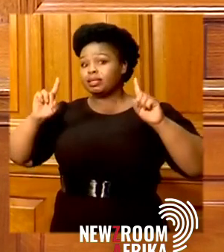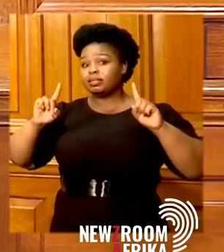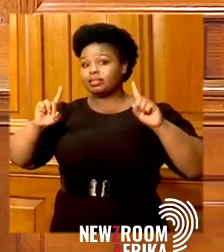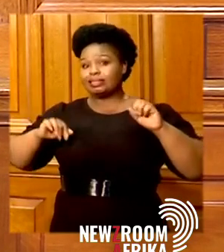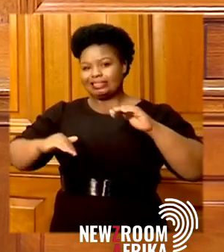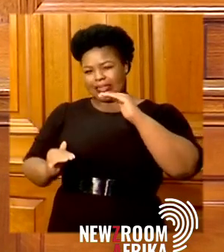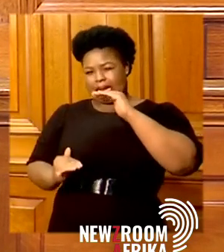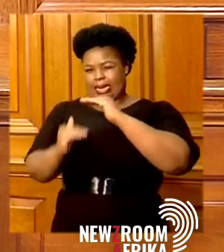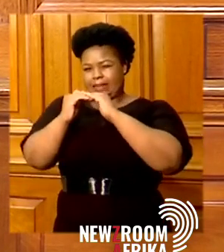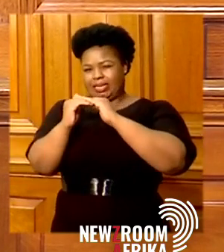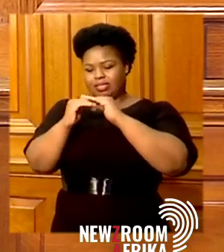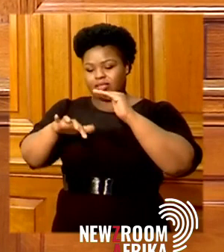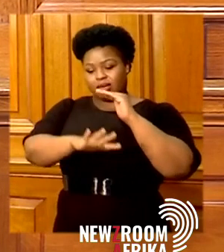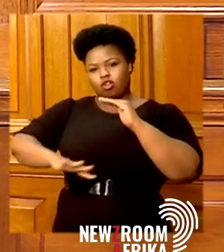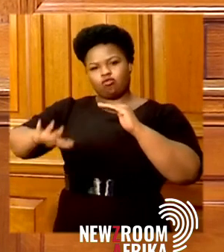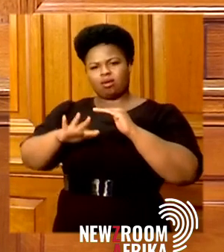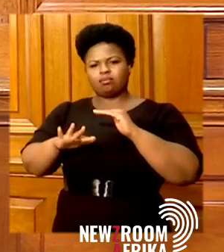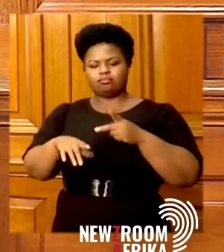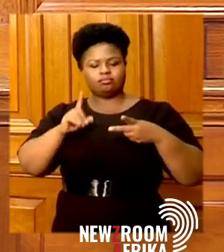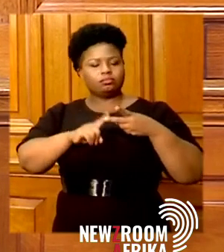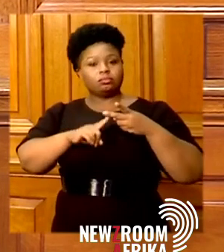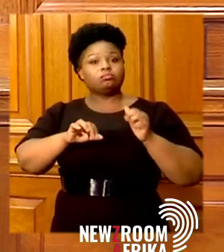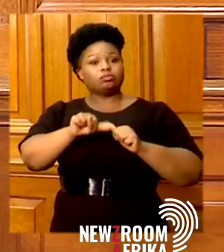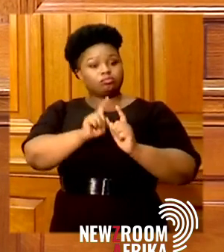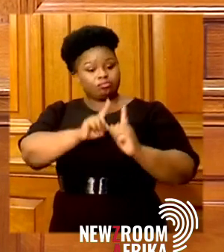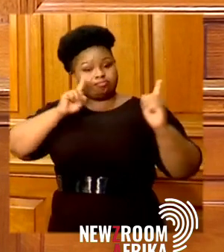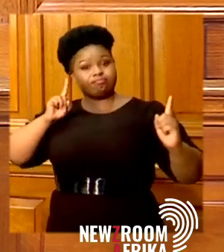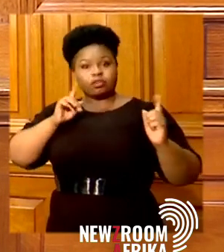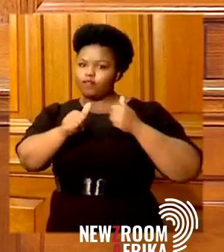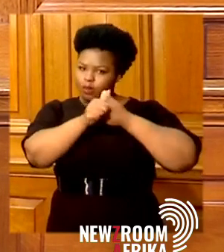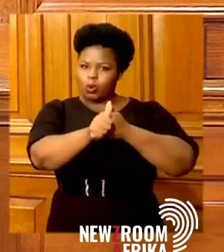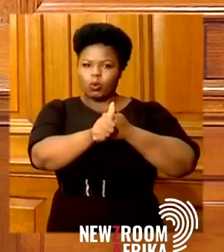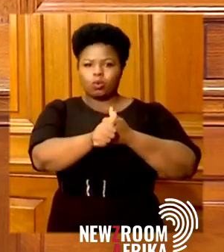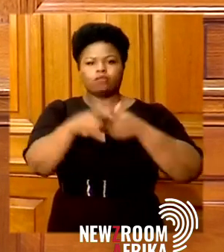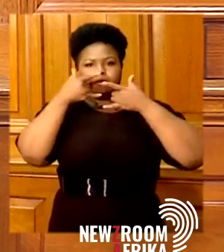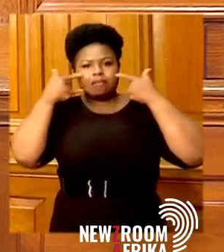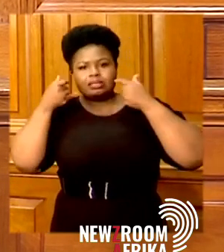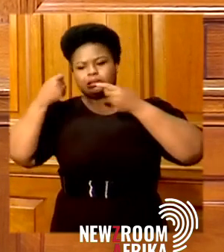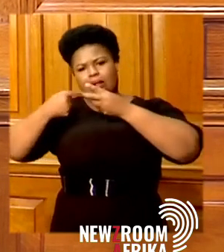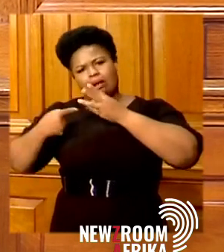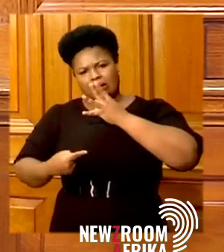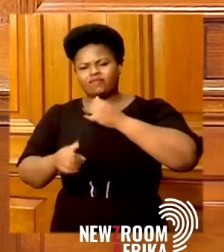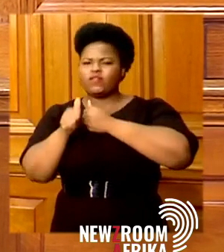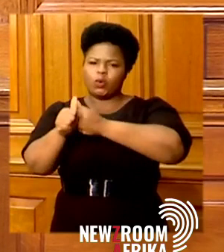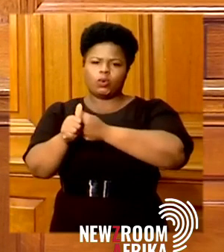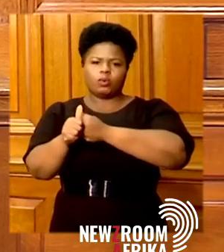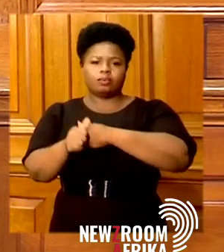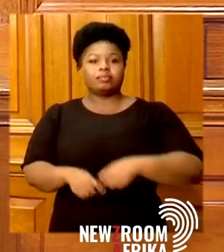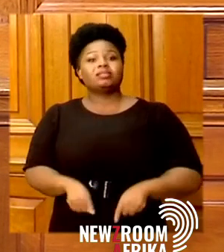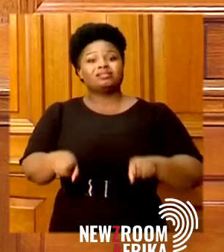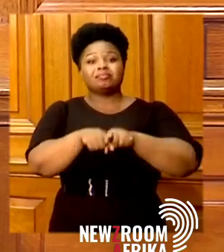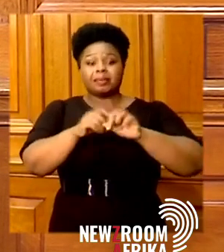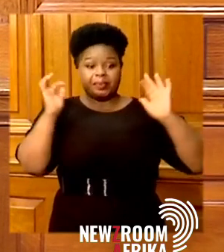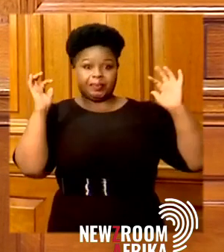size, adherence to social distancing and other health protocols. And these gatherings will